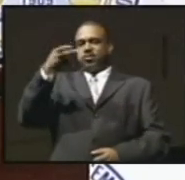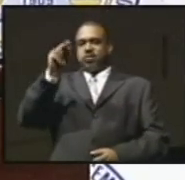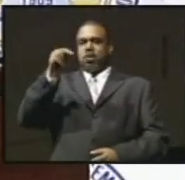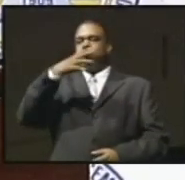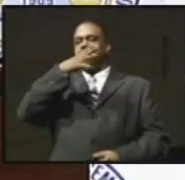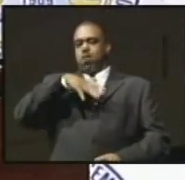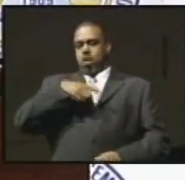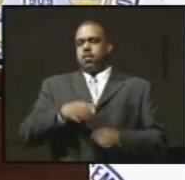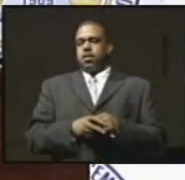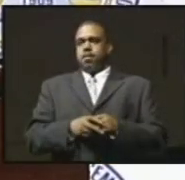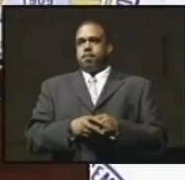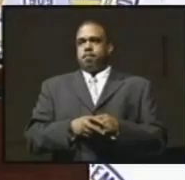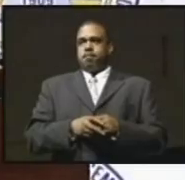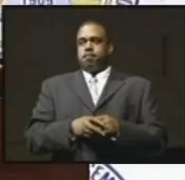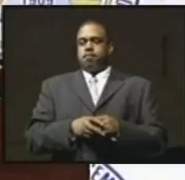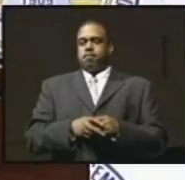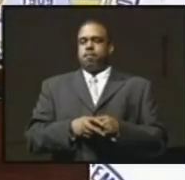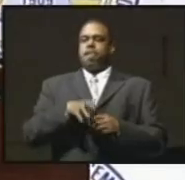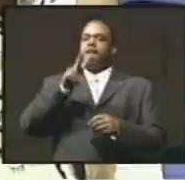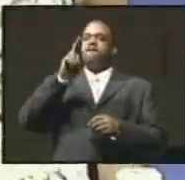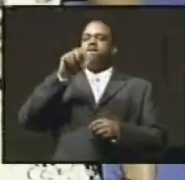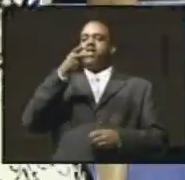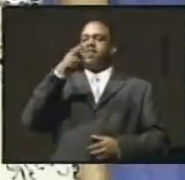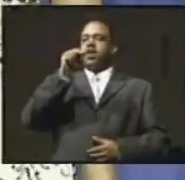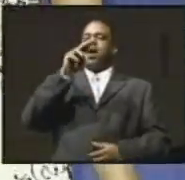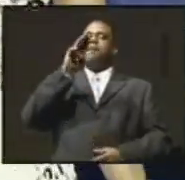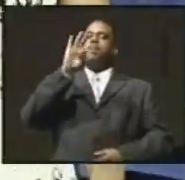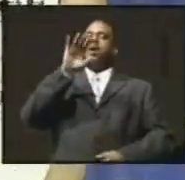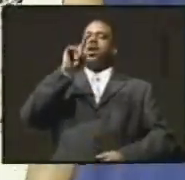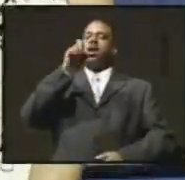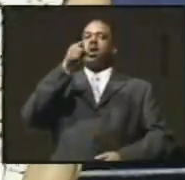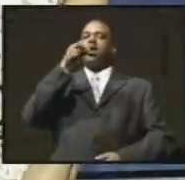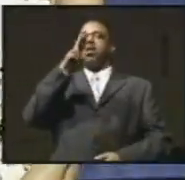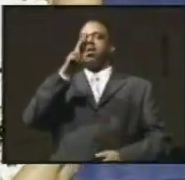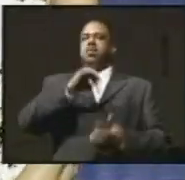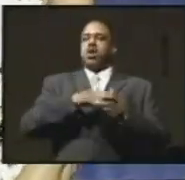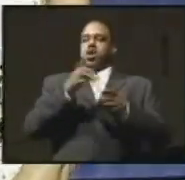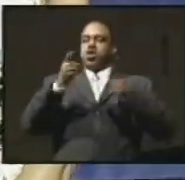Ms. Vivian Picard, Director, Corporate Relations.